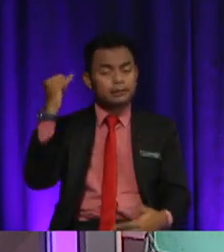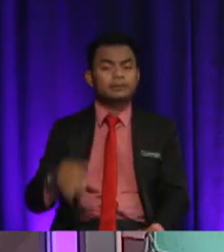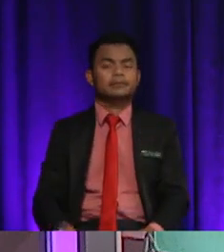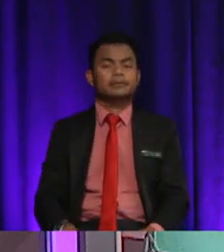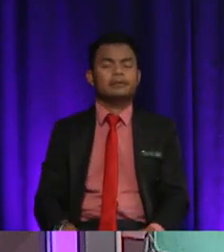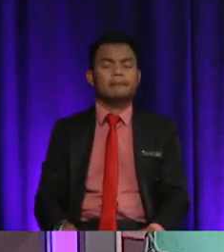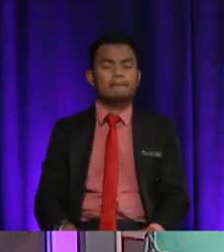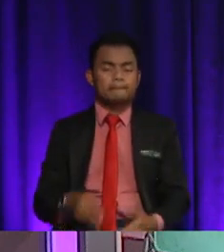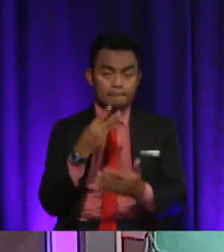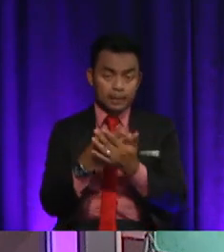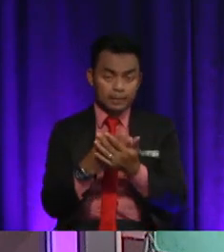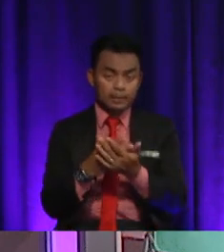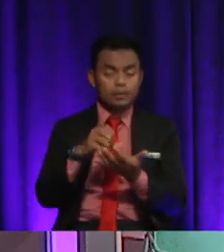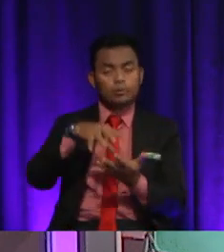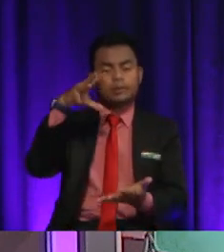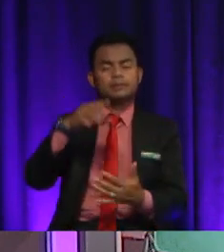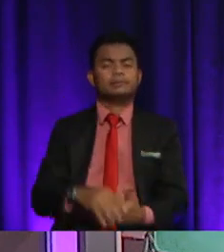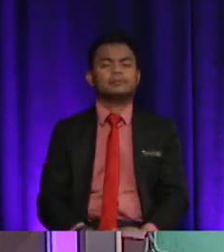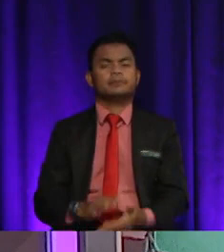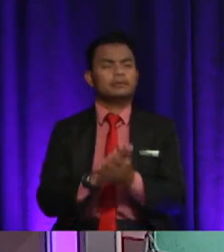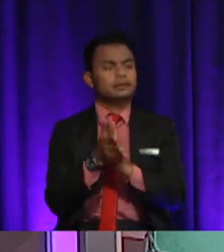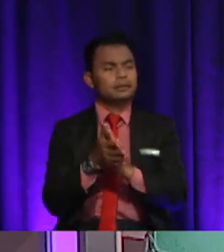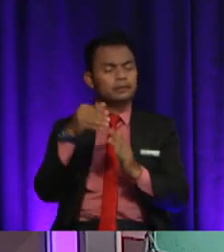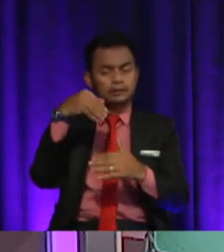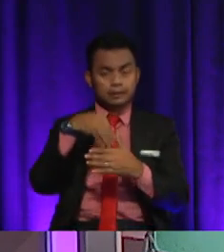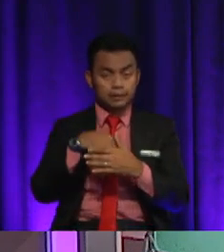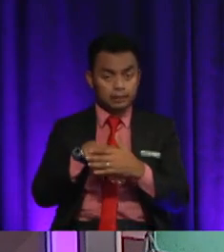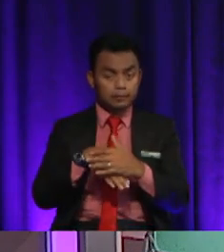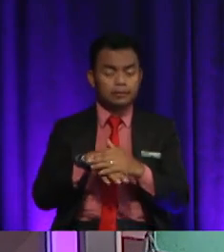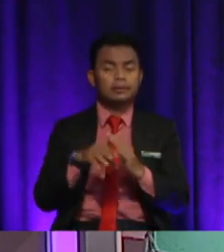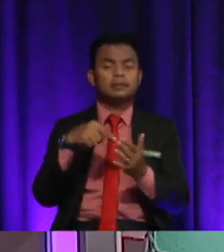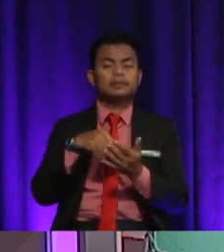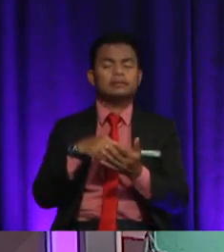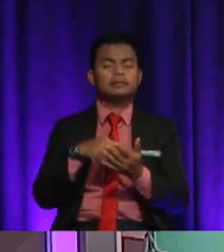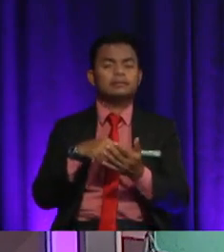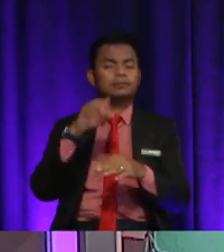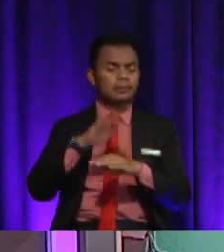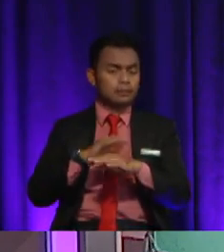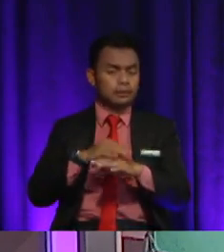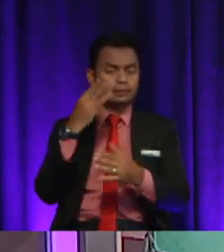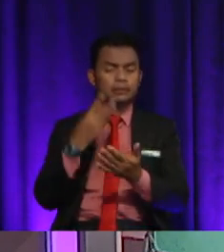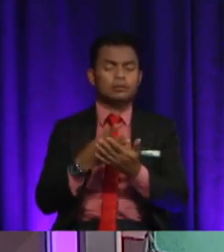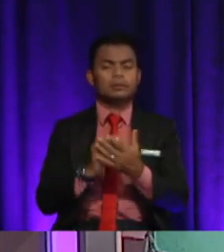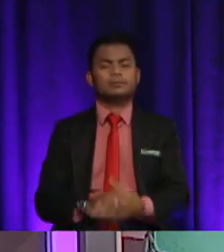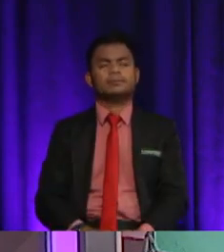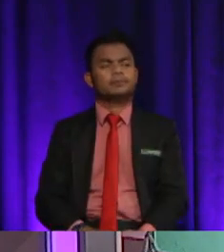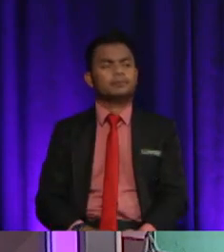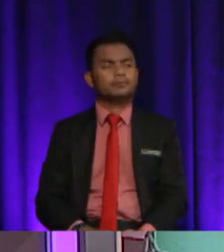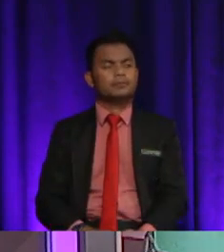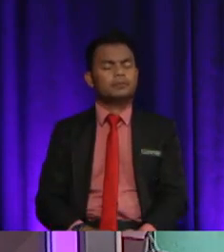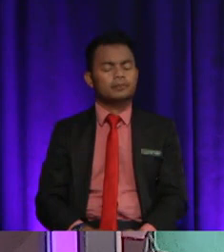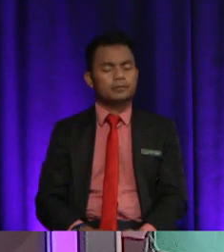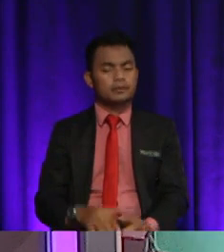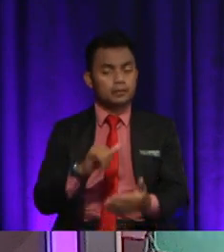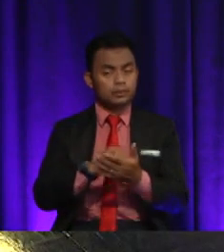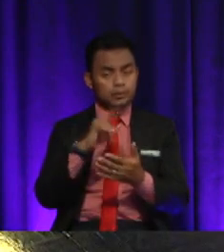wealth. So inherited may mean that Sarah gets a lot of money. Okay, So that's how you do it.